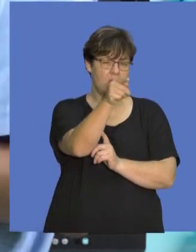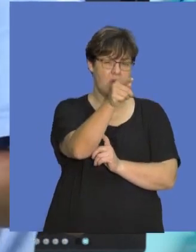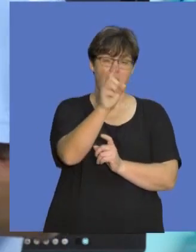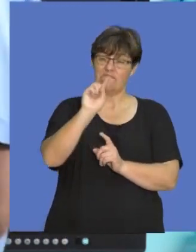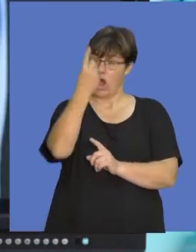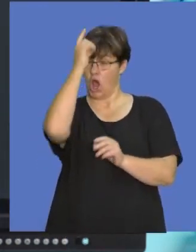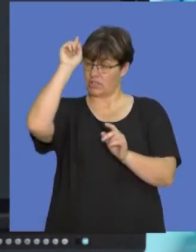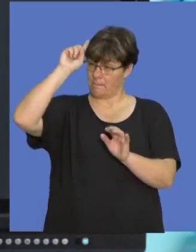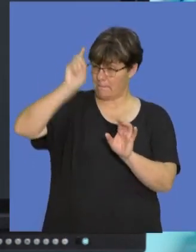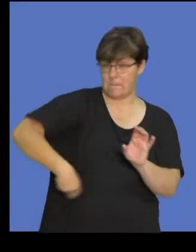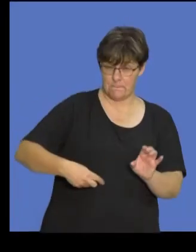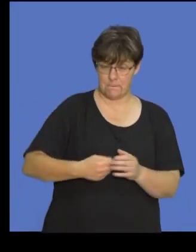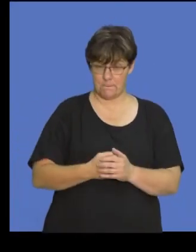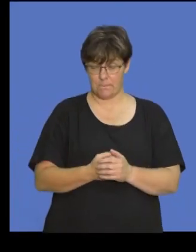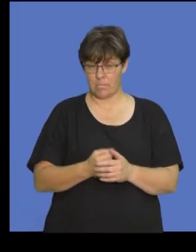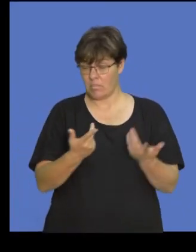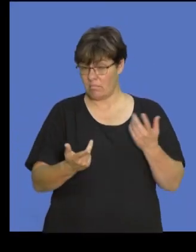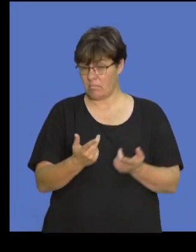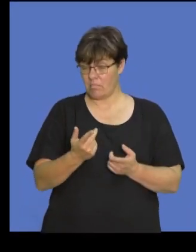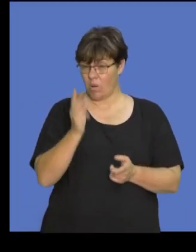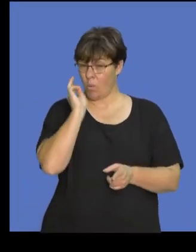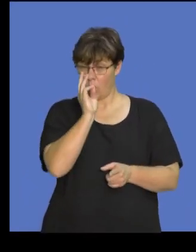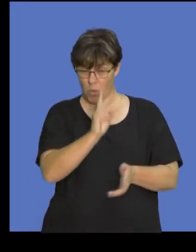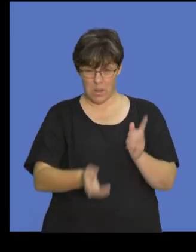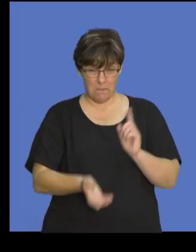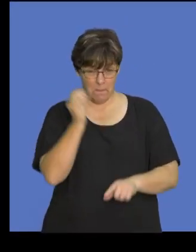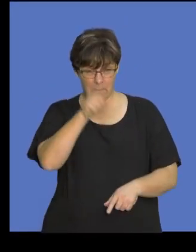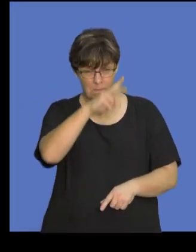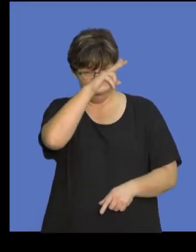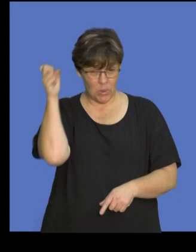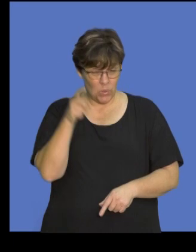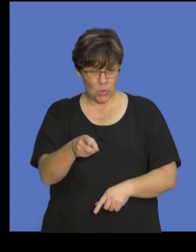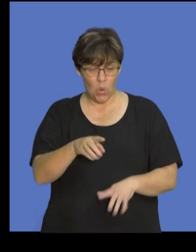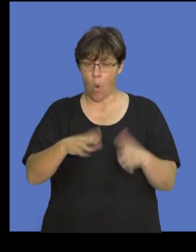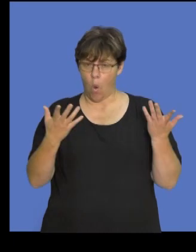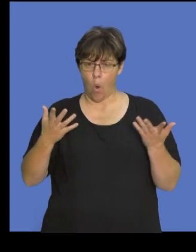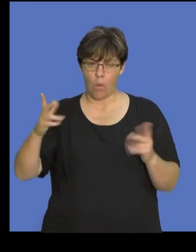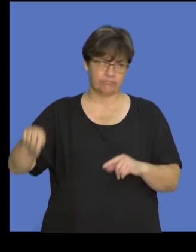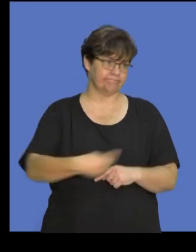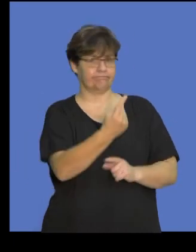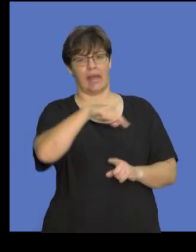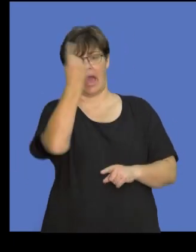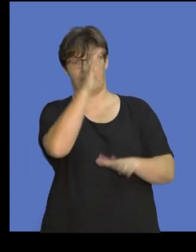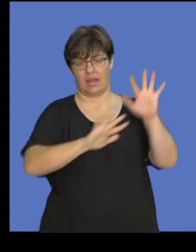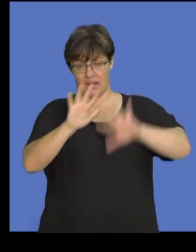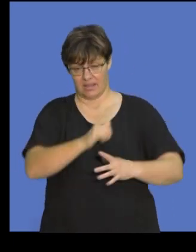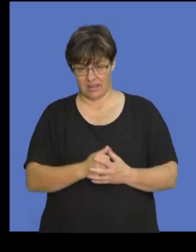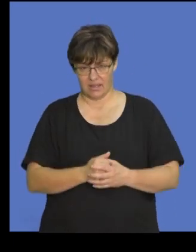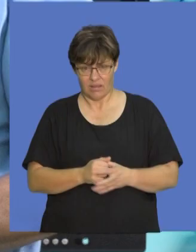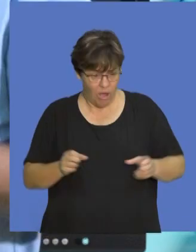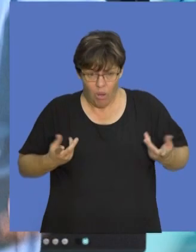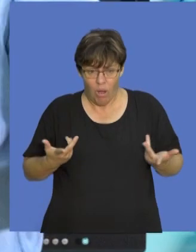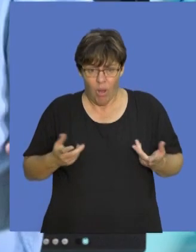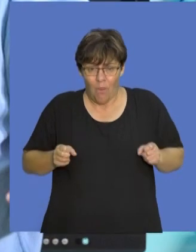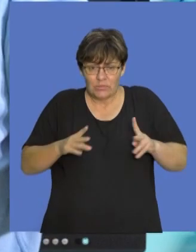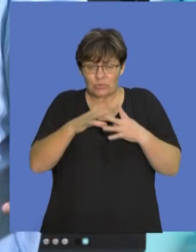think on the first spin? Is the needle going to land on the blue, or is it going to land on another color?